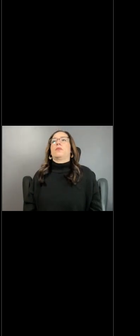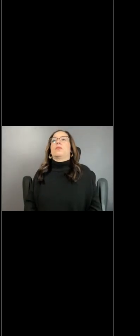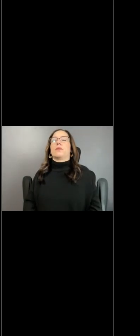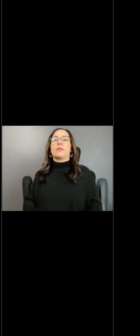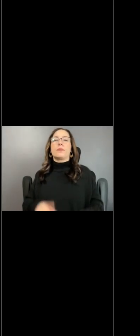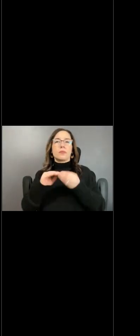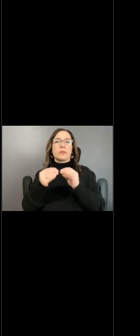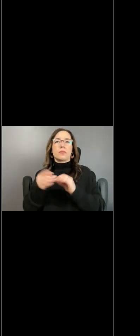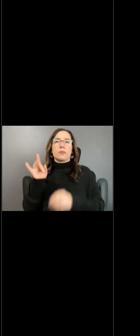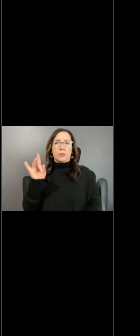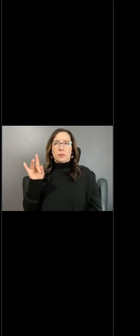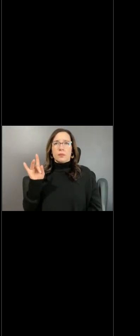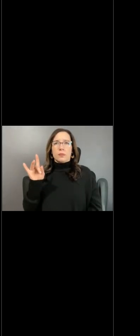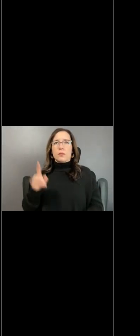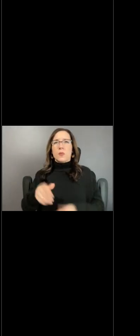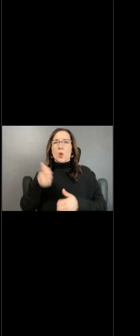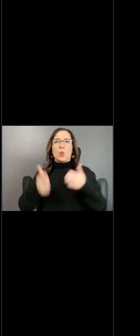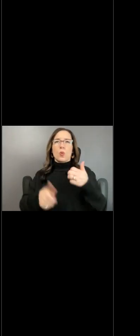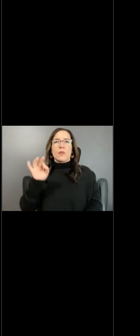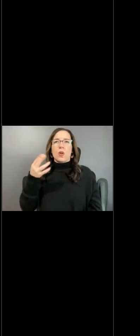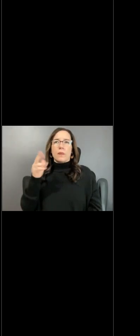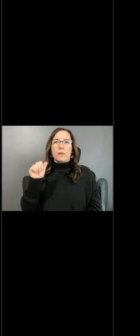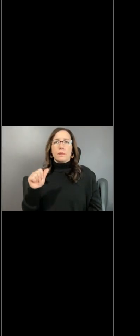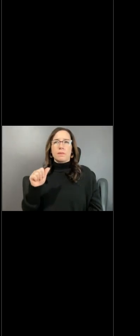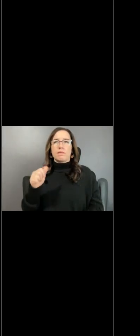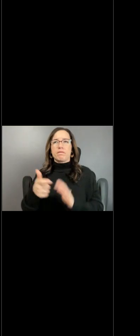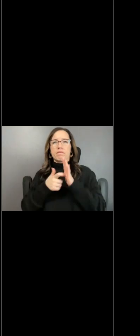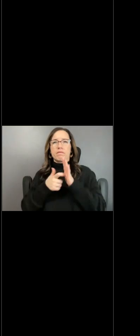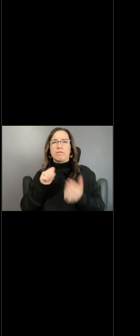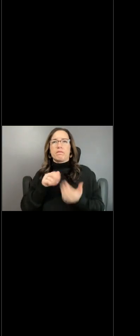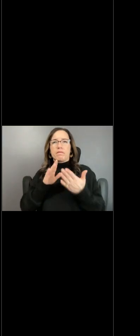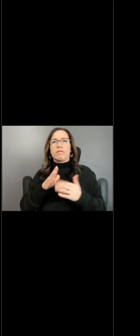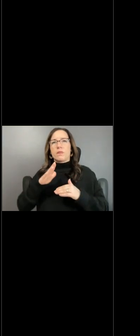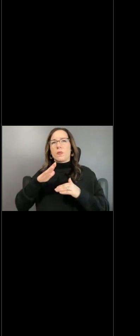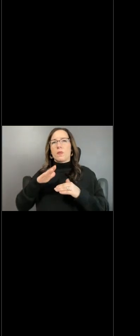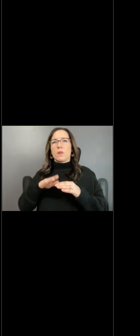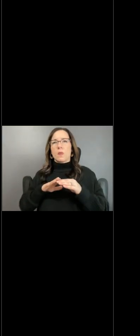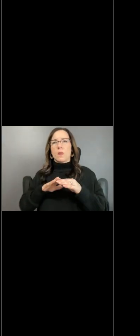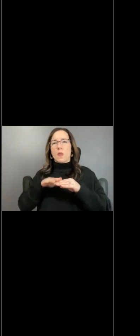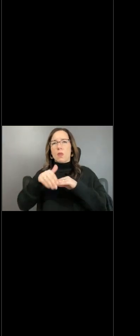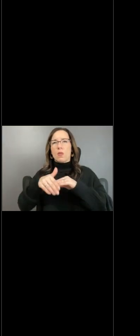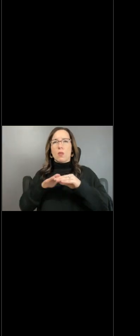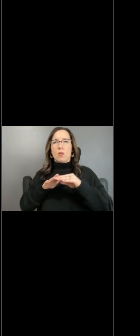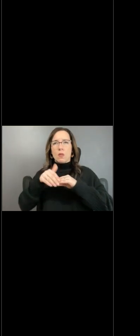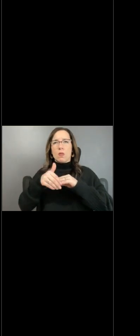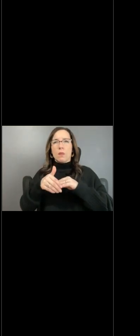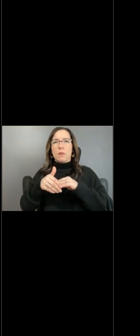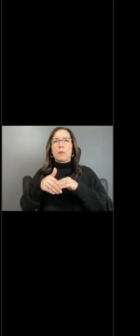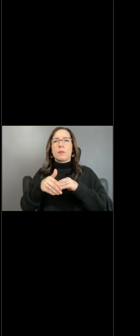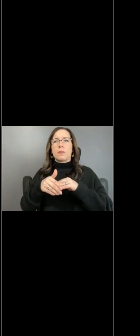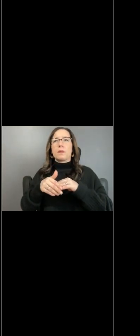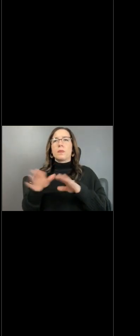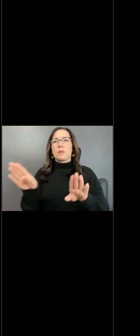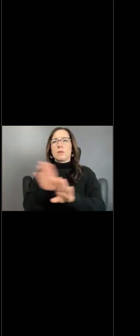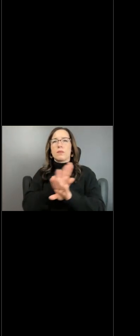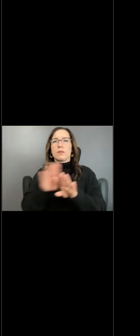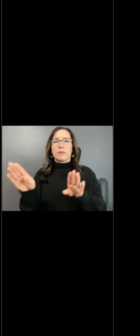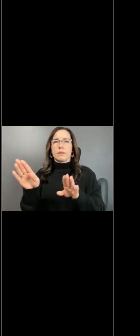8. Which Fair Housing Act requirement addresses the thresholds at doors, including the sliding door